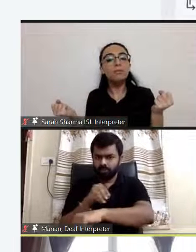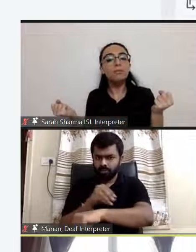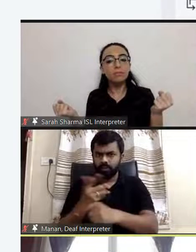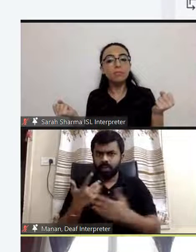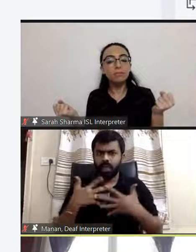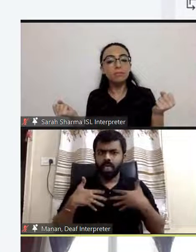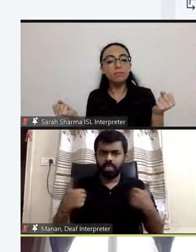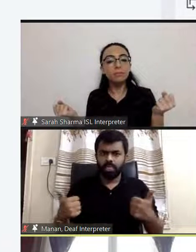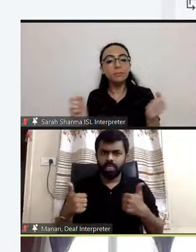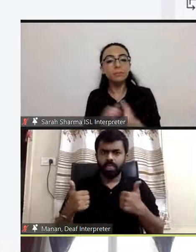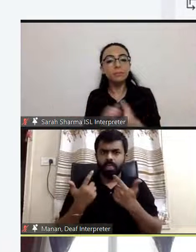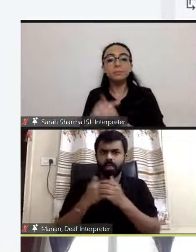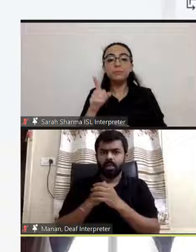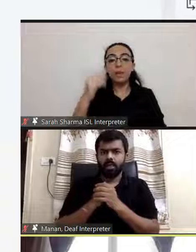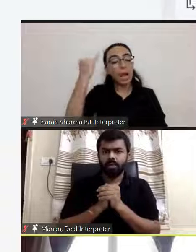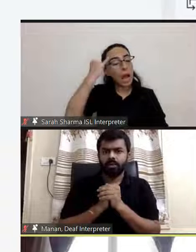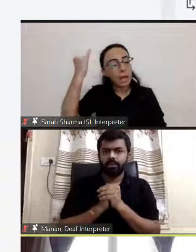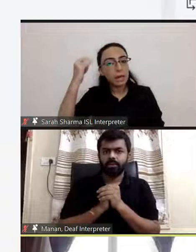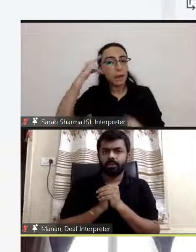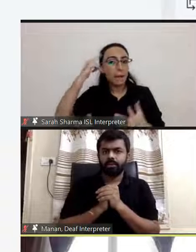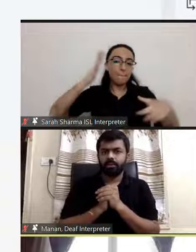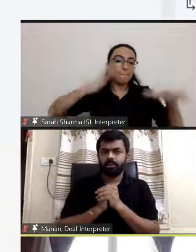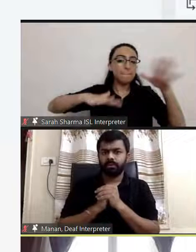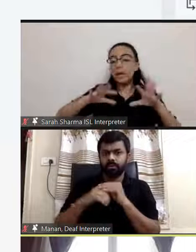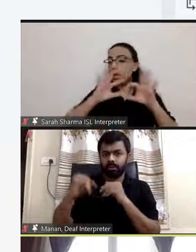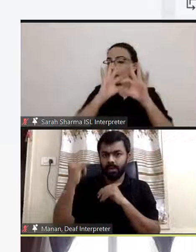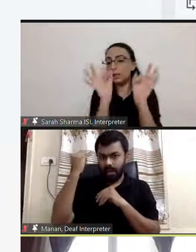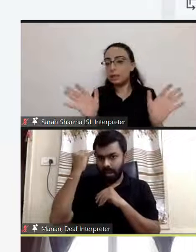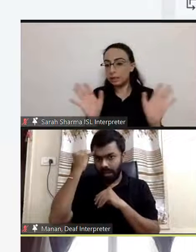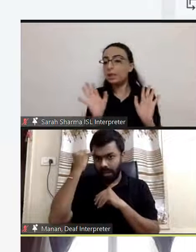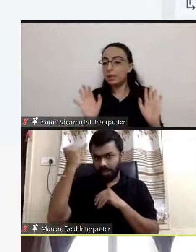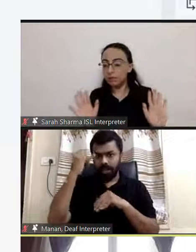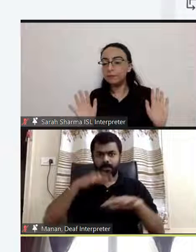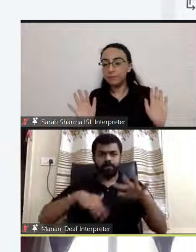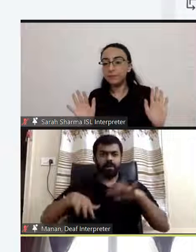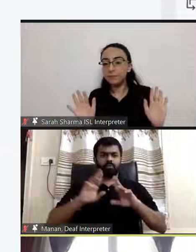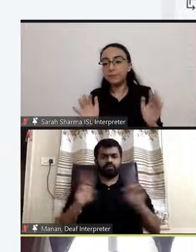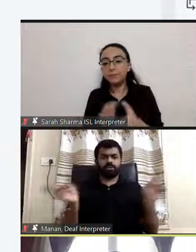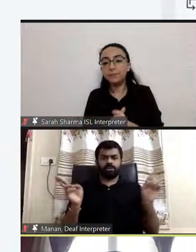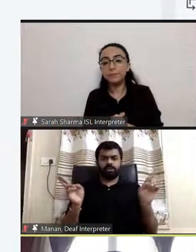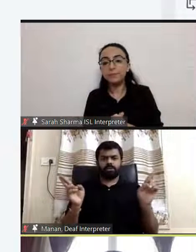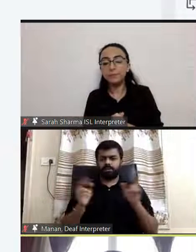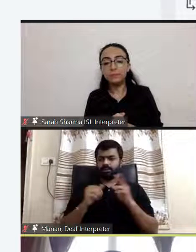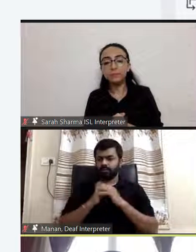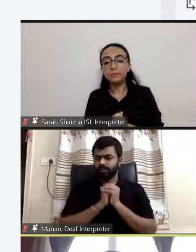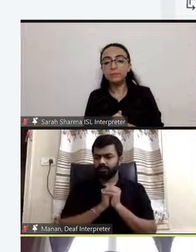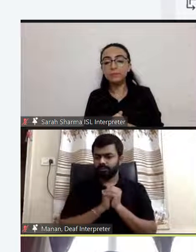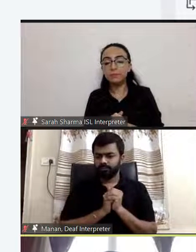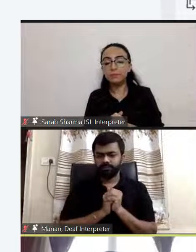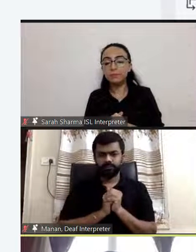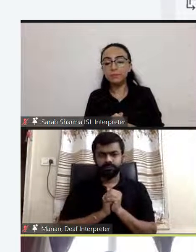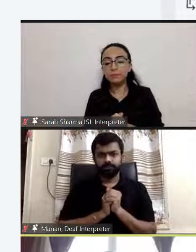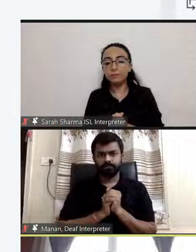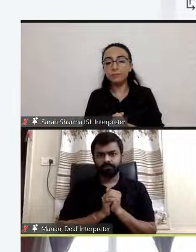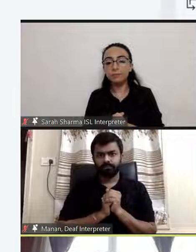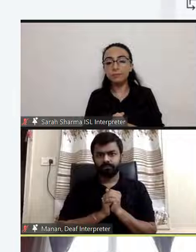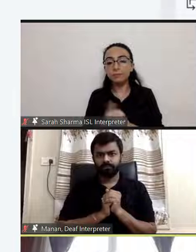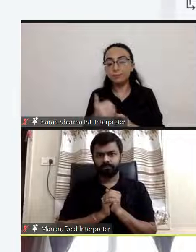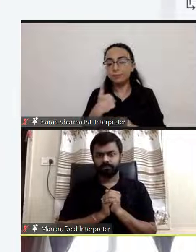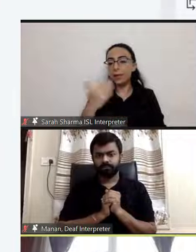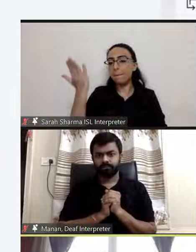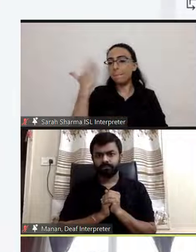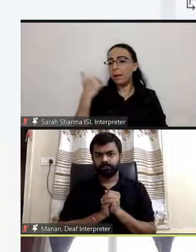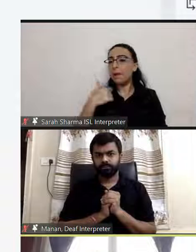the strategy is there. Traditional healers where we did a census